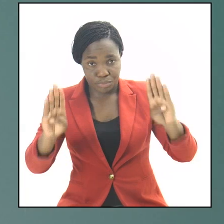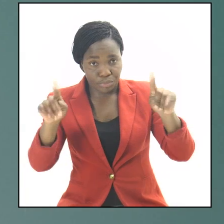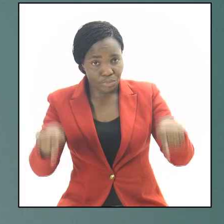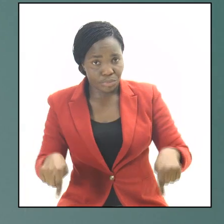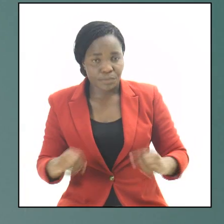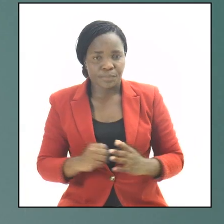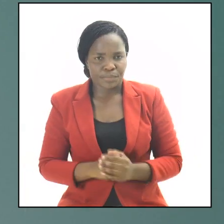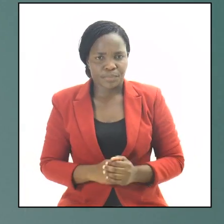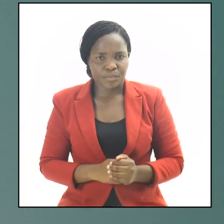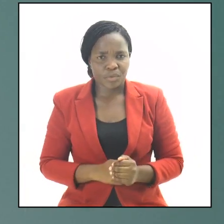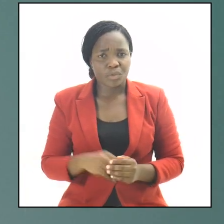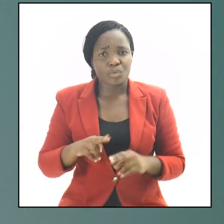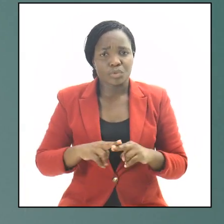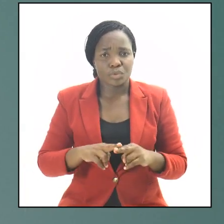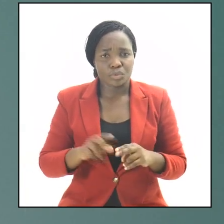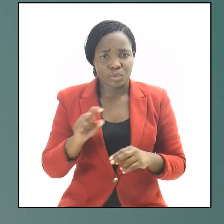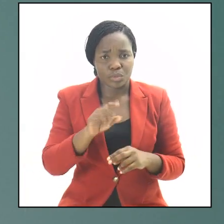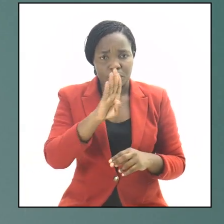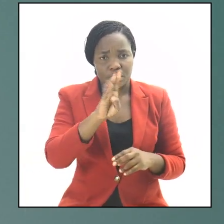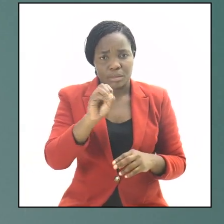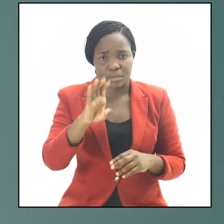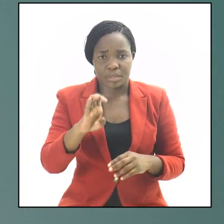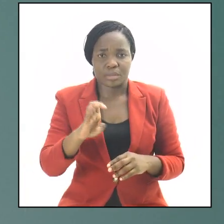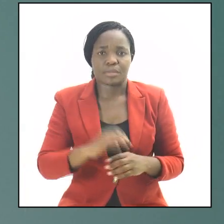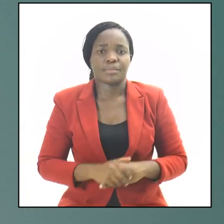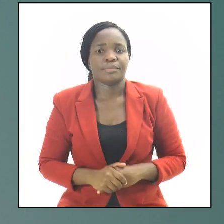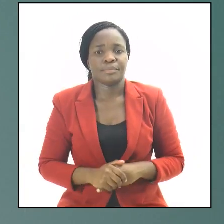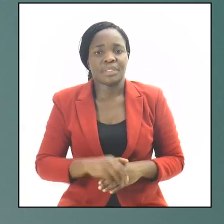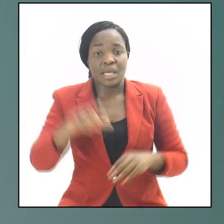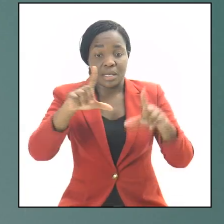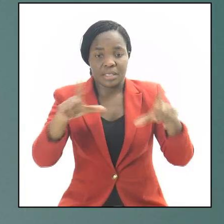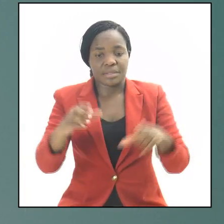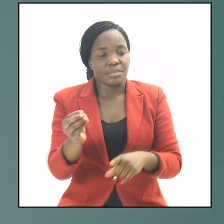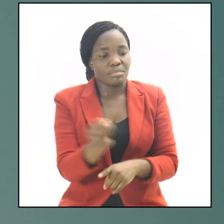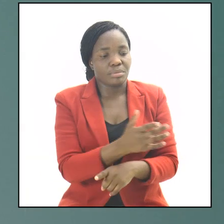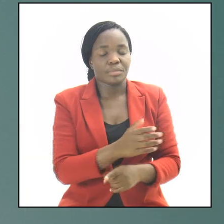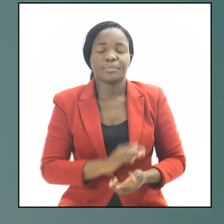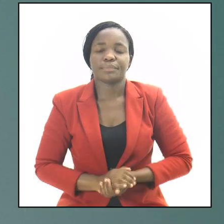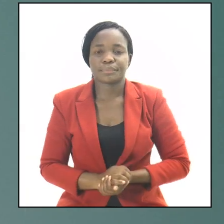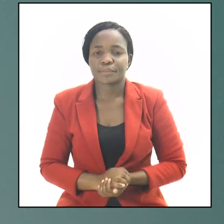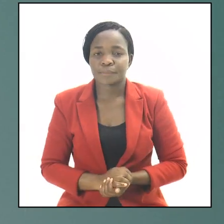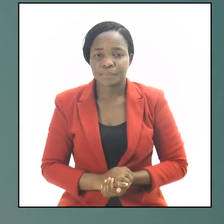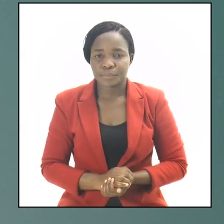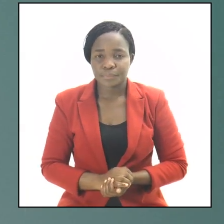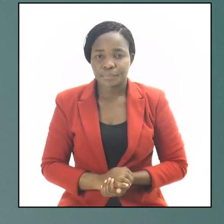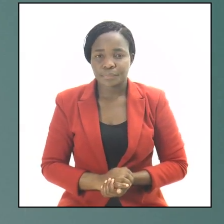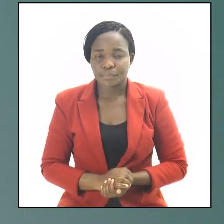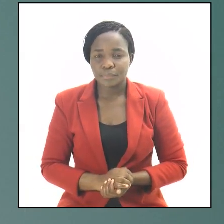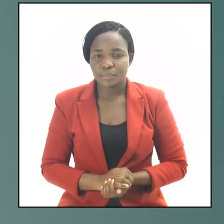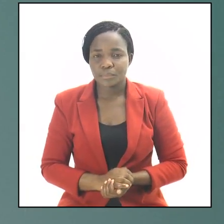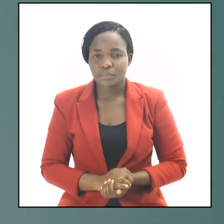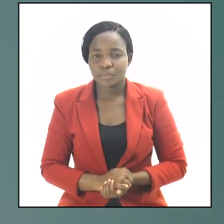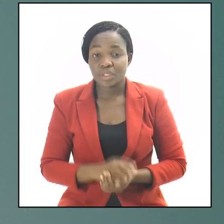Therefore, we use the word base instead of length. Now that we've got the formula, we should